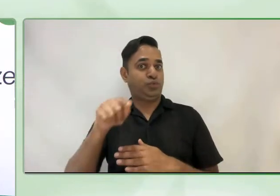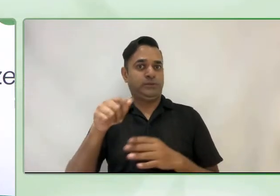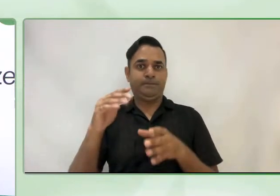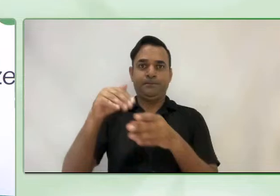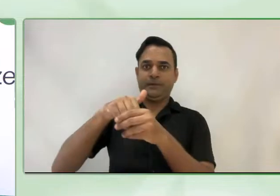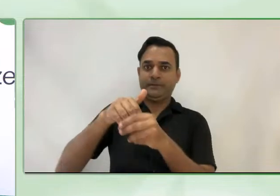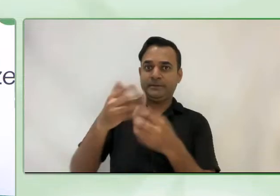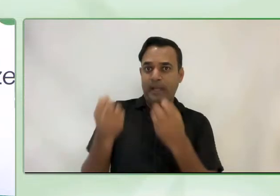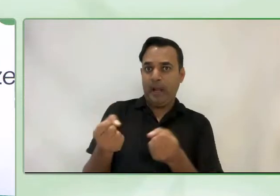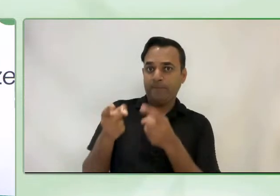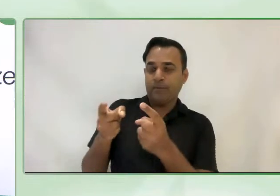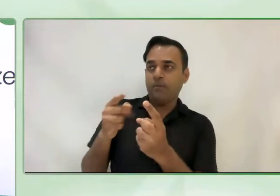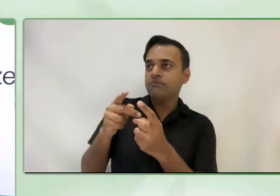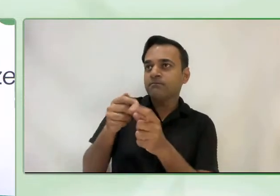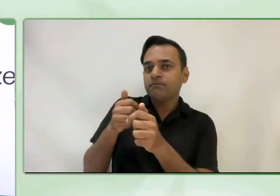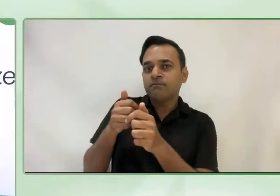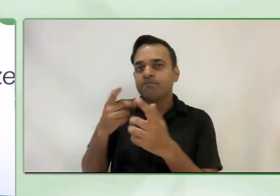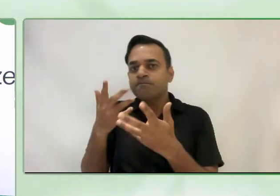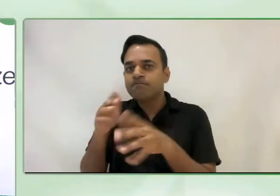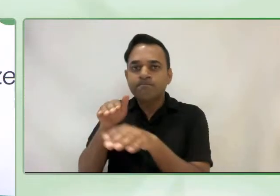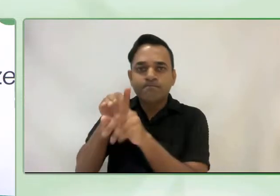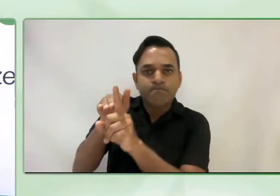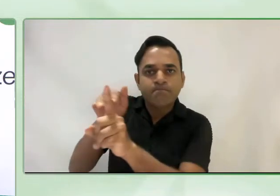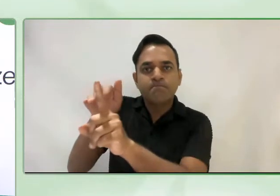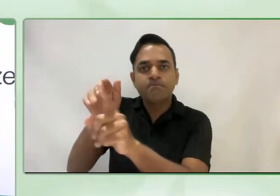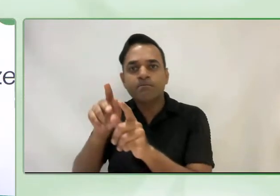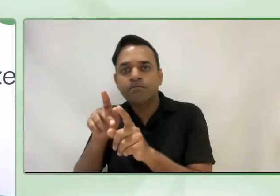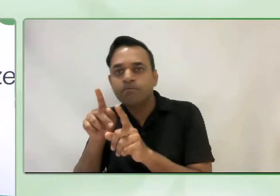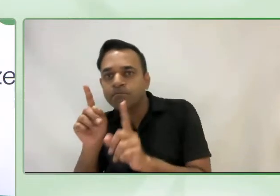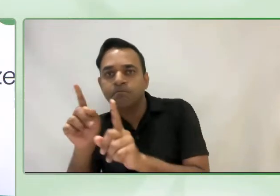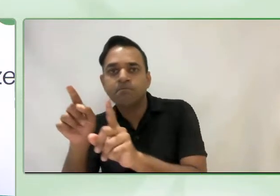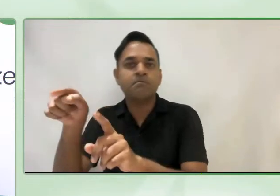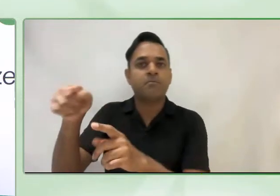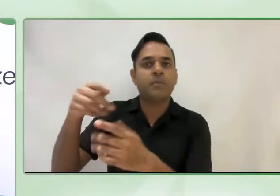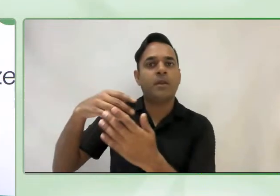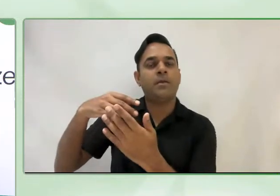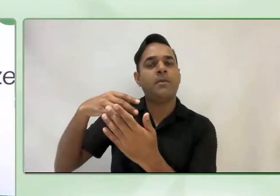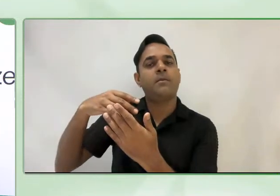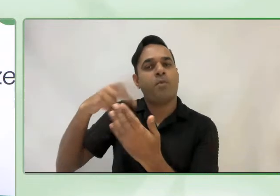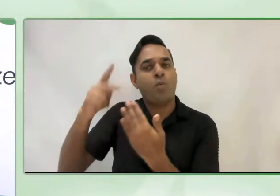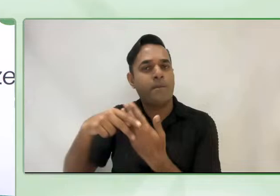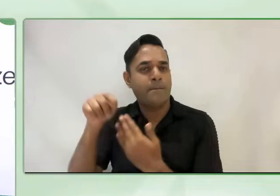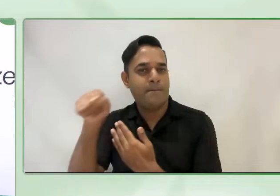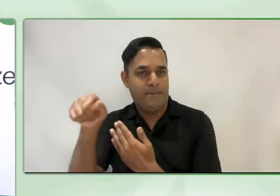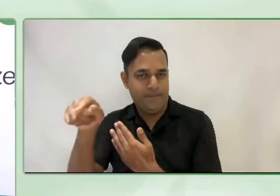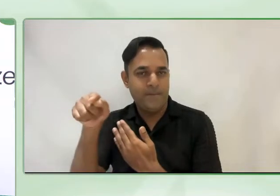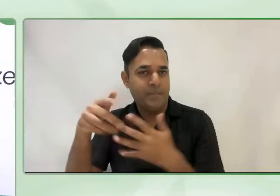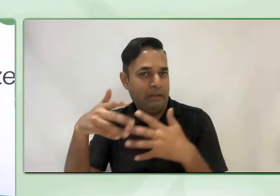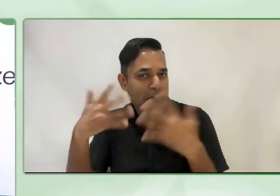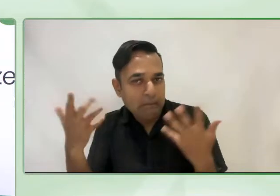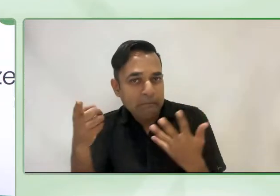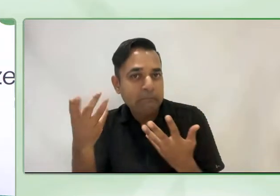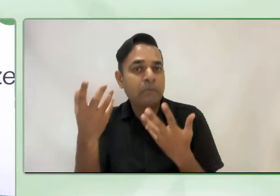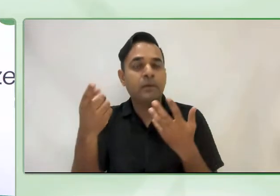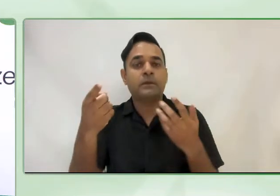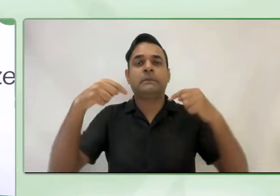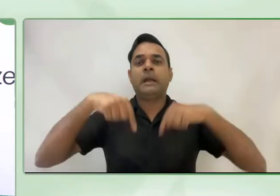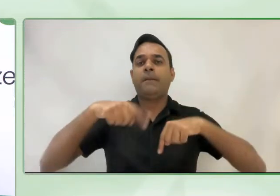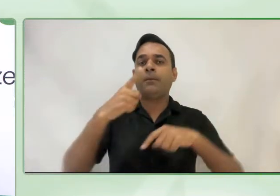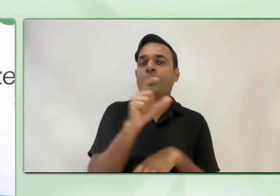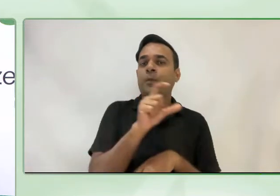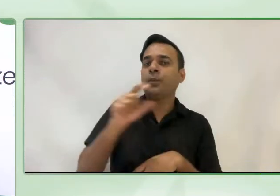it's also a short period of time, and as you said, it's really it's a way to start engaging and to